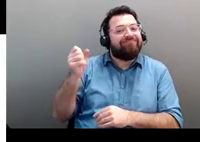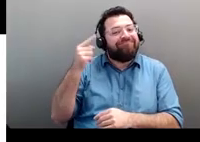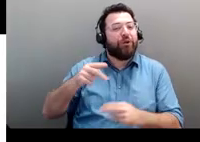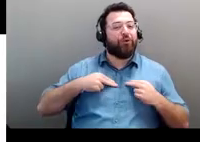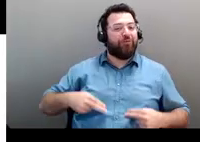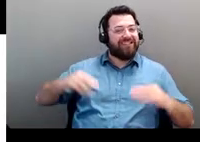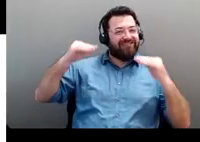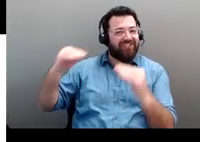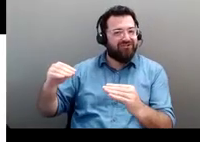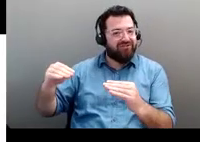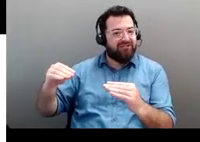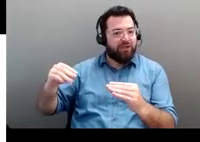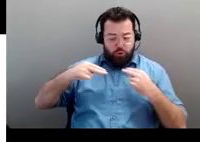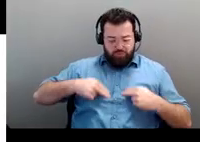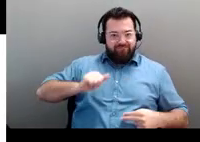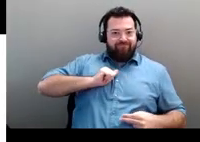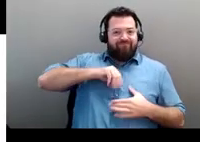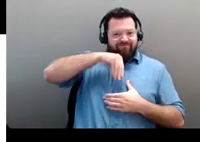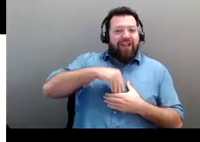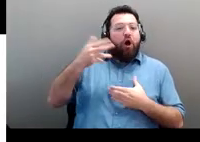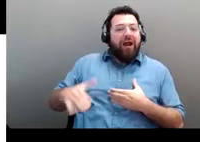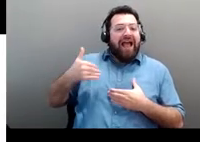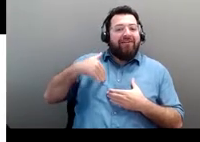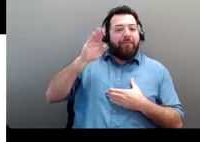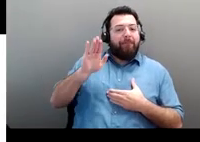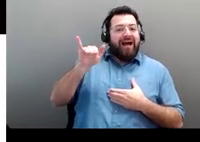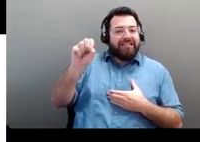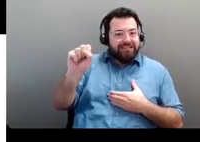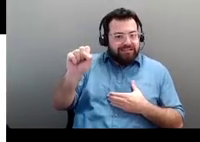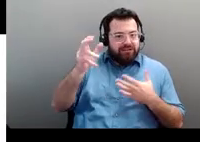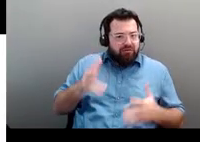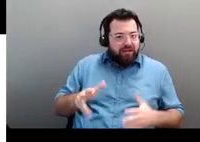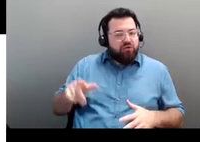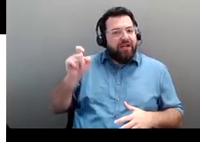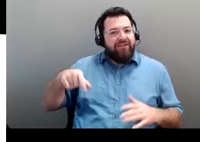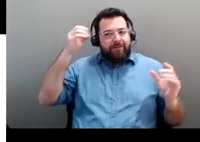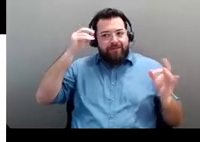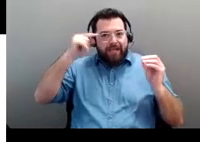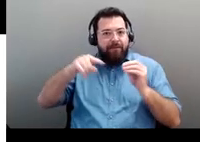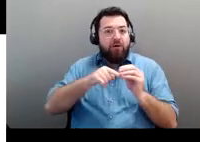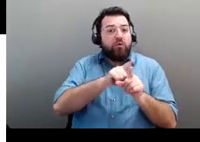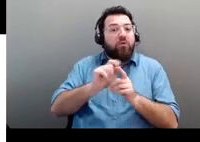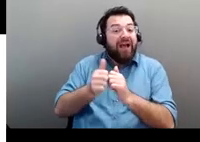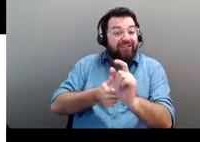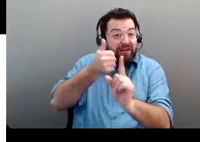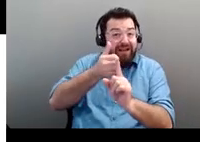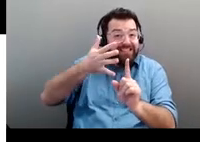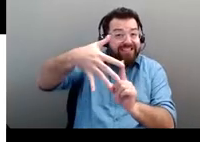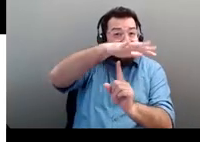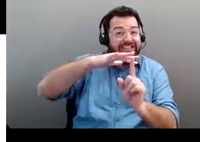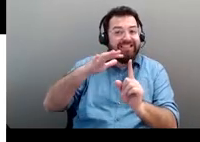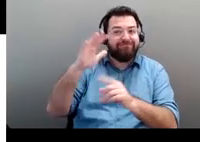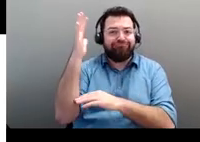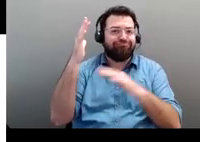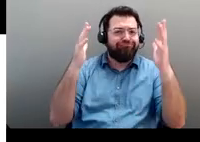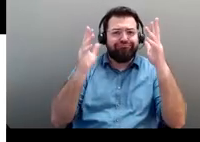mindful of ethics. And of course, what are the environmental impacts? What's the environmental cost of AI? What are